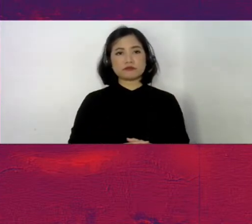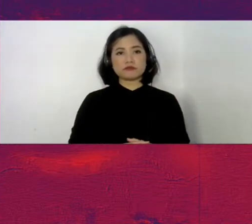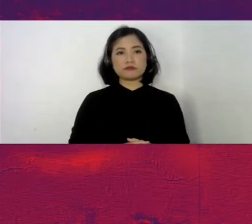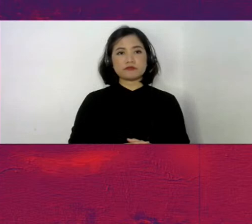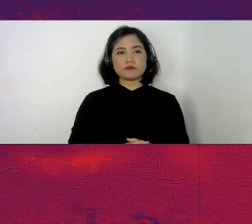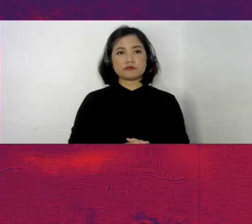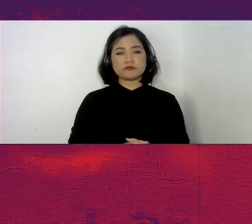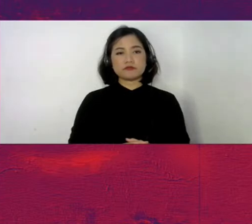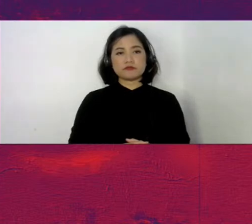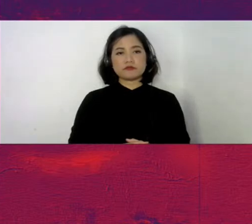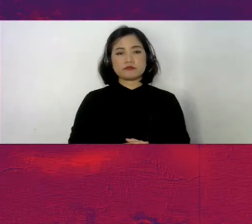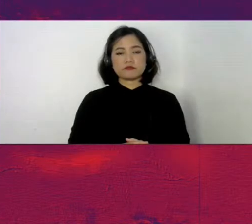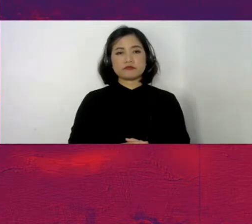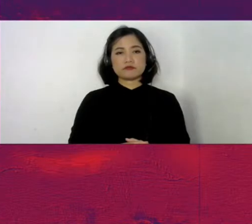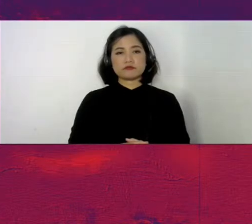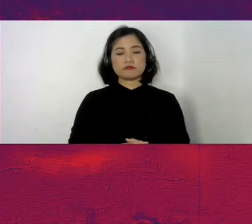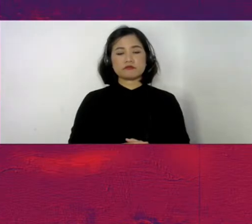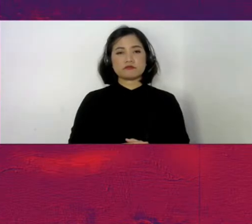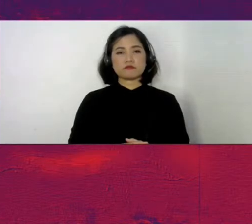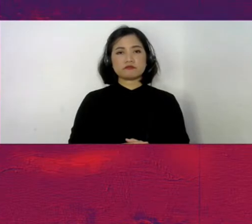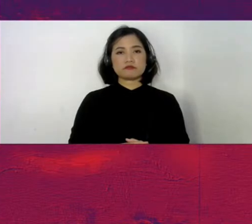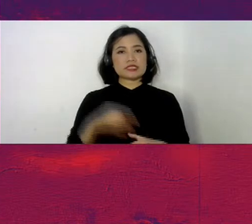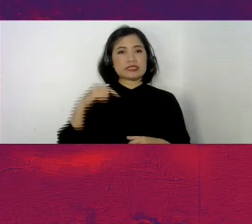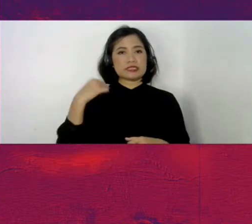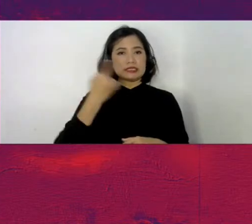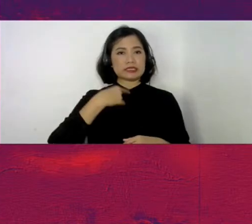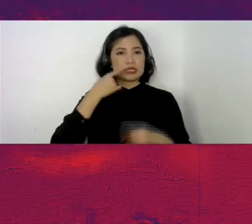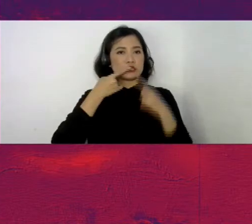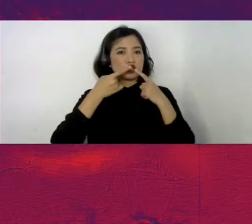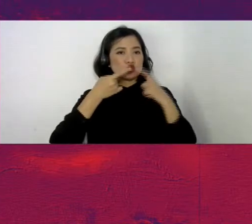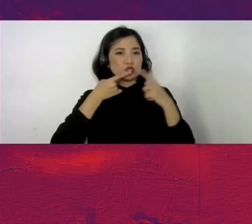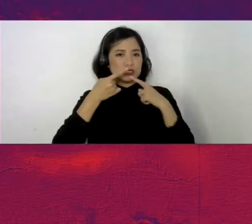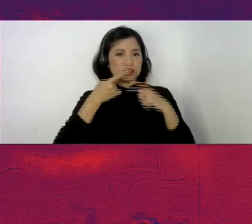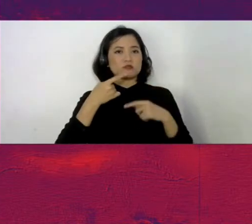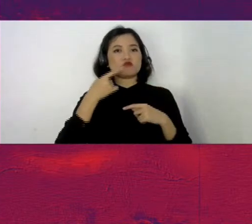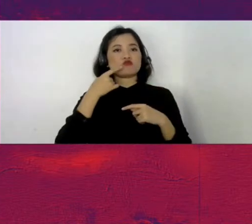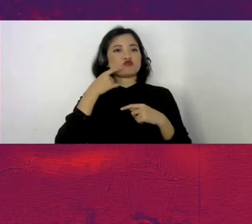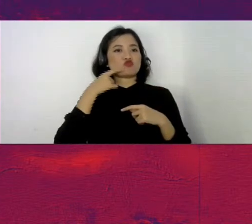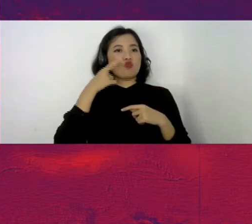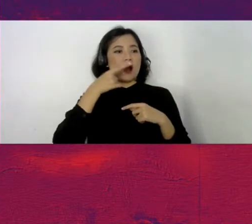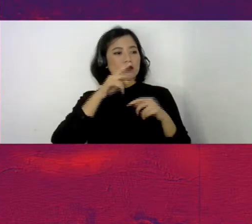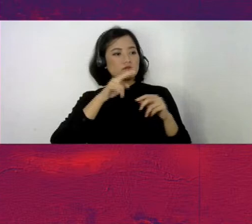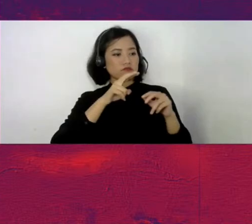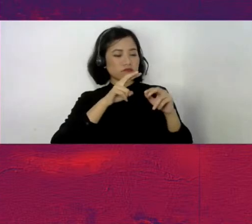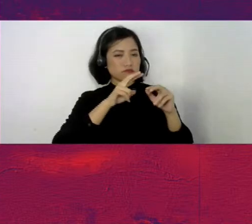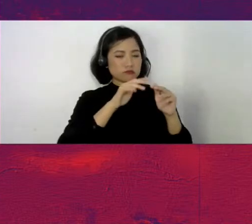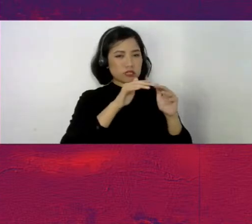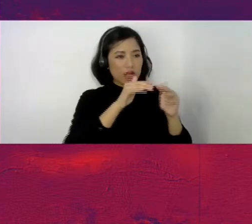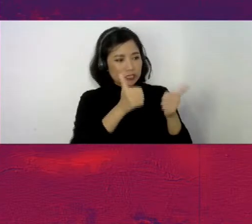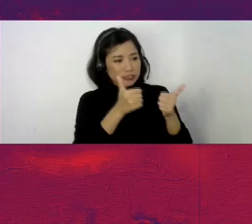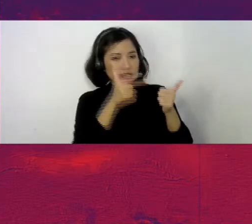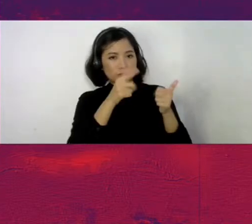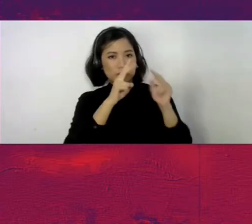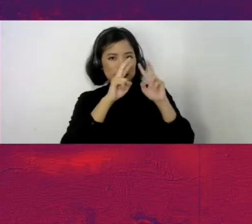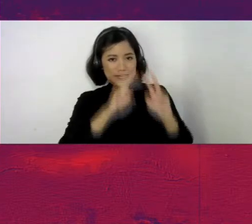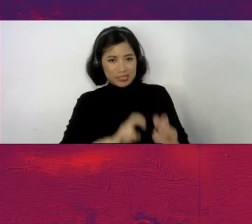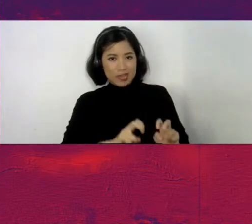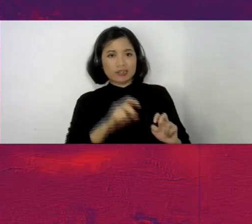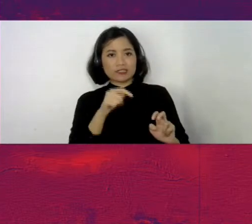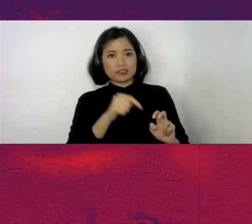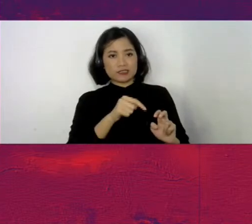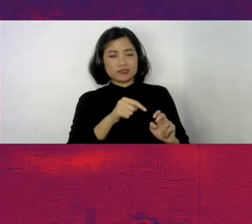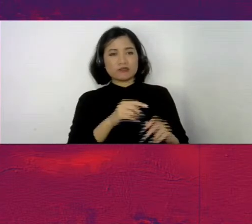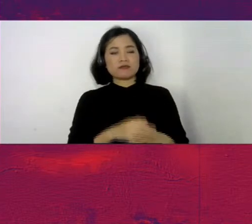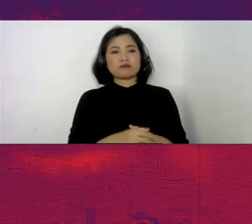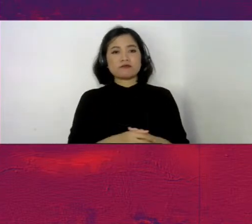Okay, so yeah, before we discuss about the findings, we can differentiate